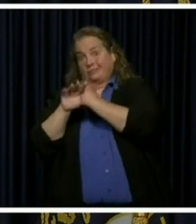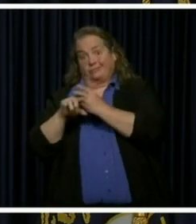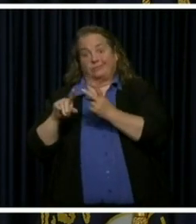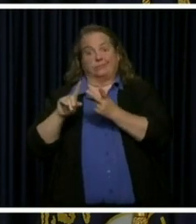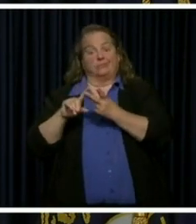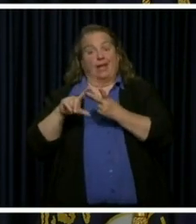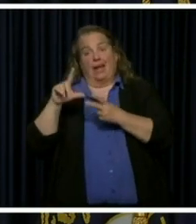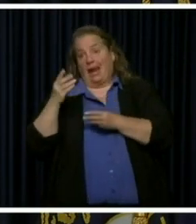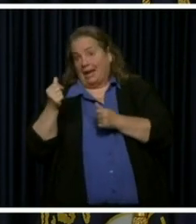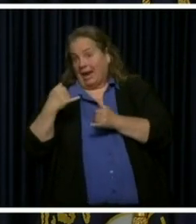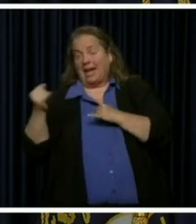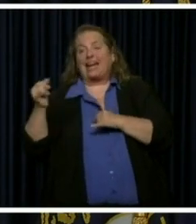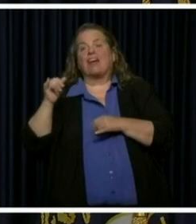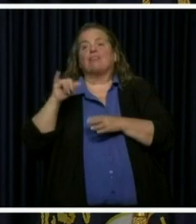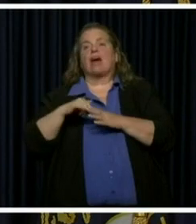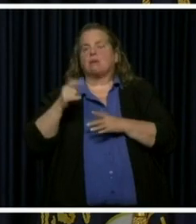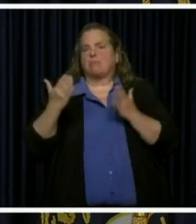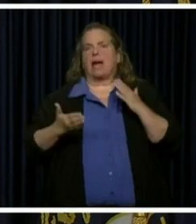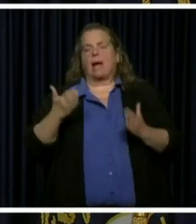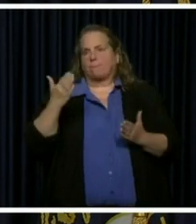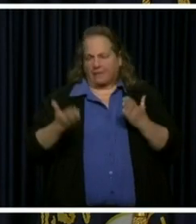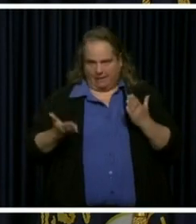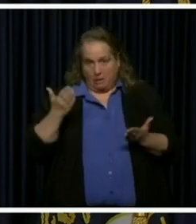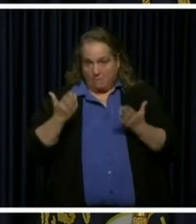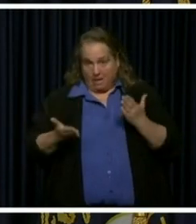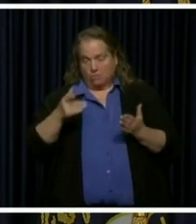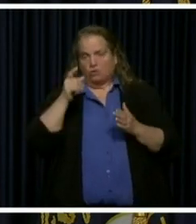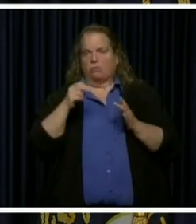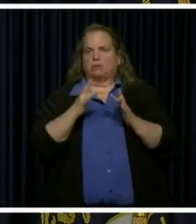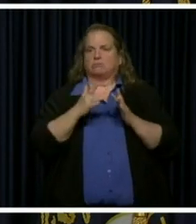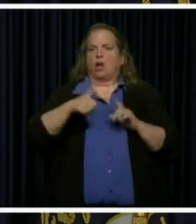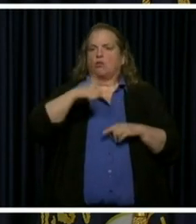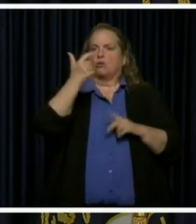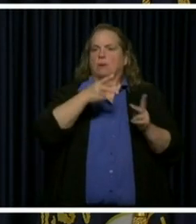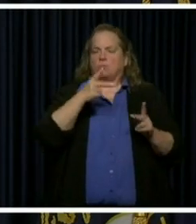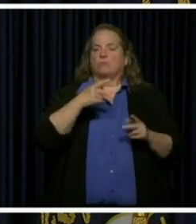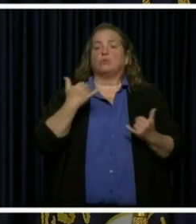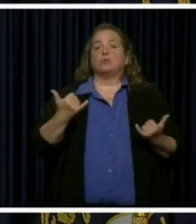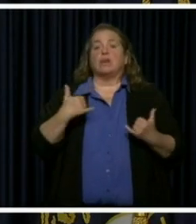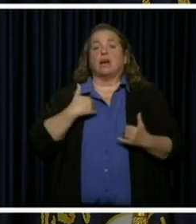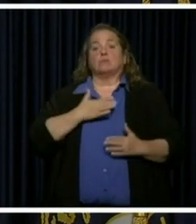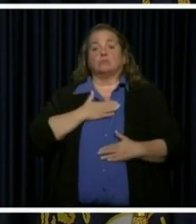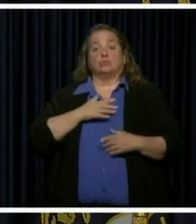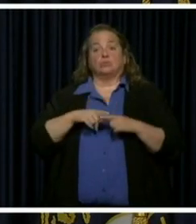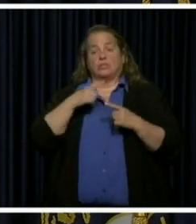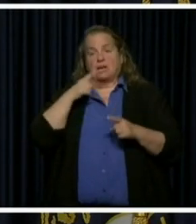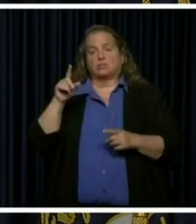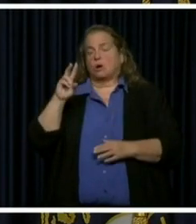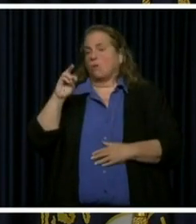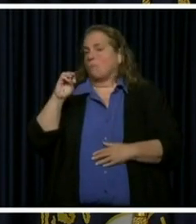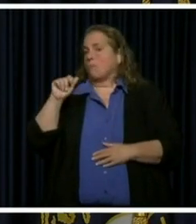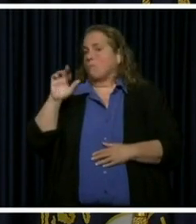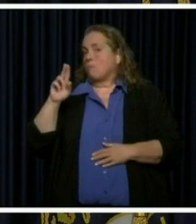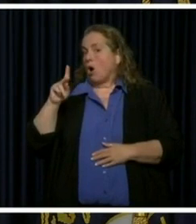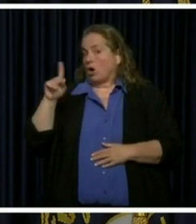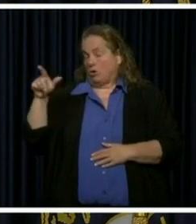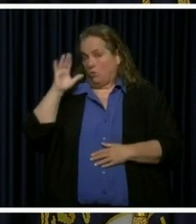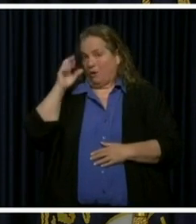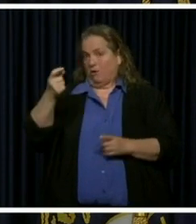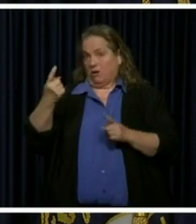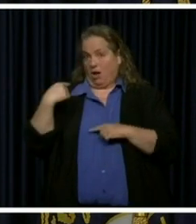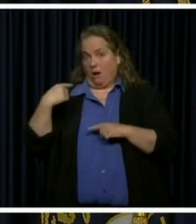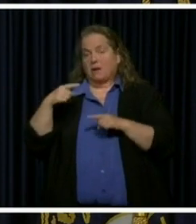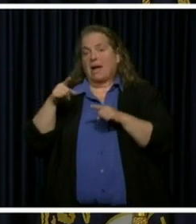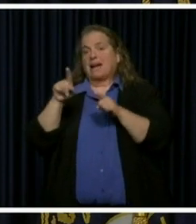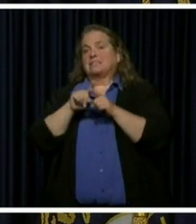pleased to announce that Mark Carter has joined the Office of the Secretary of the Cabinet for Health and Family Services as an executive advisor